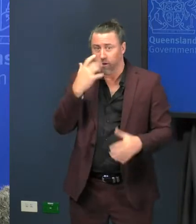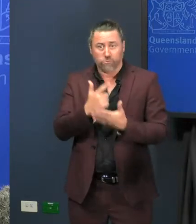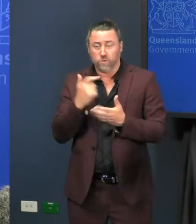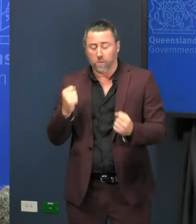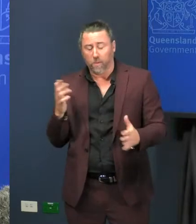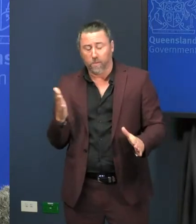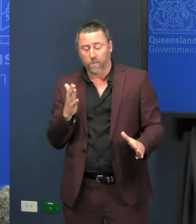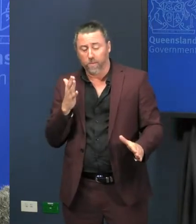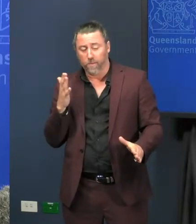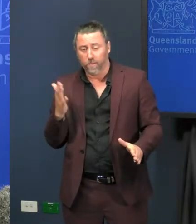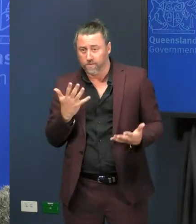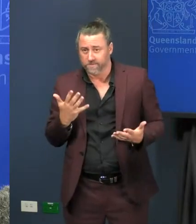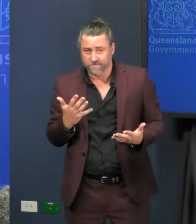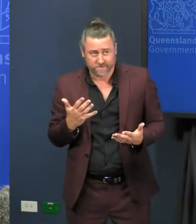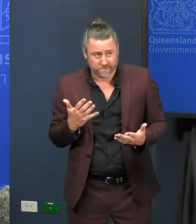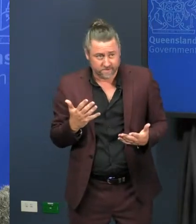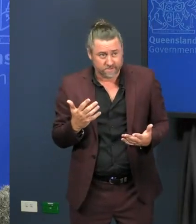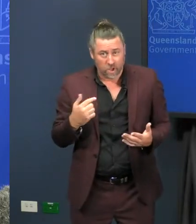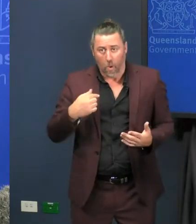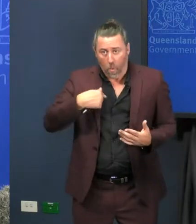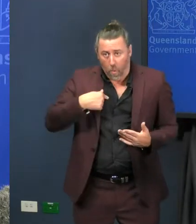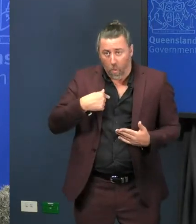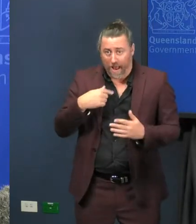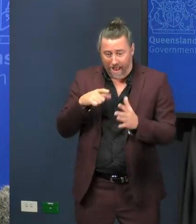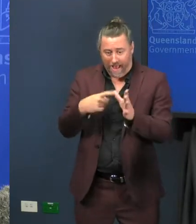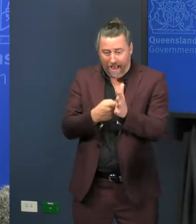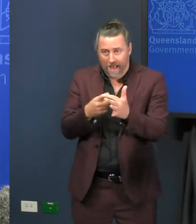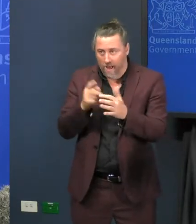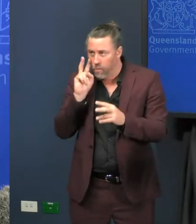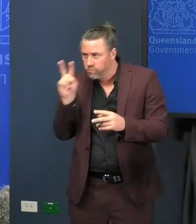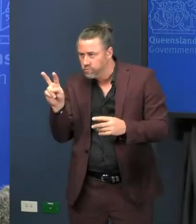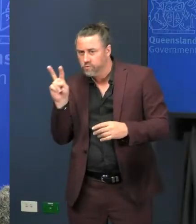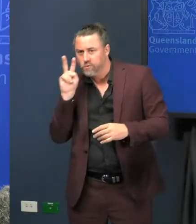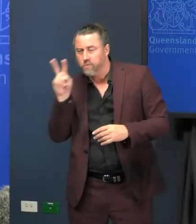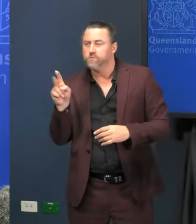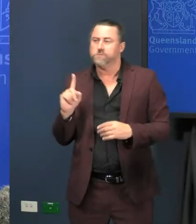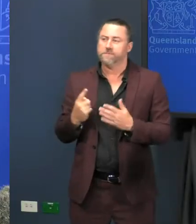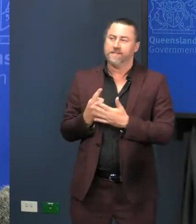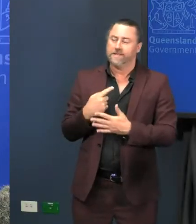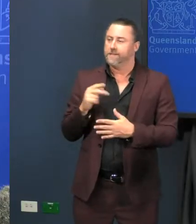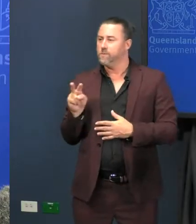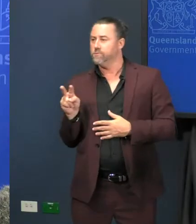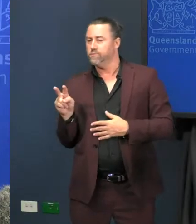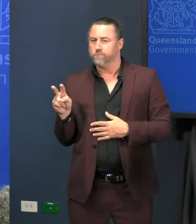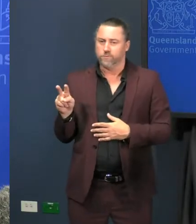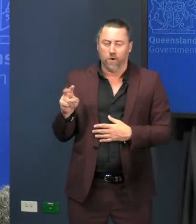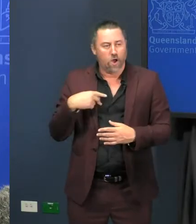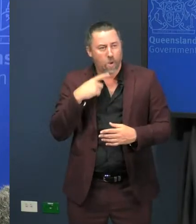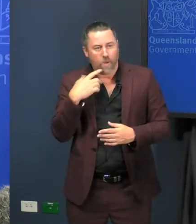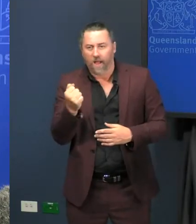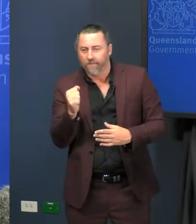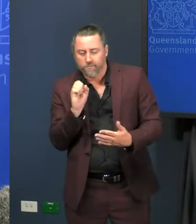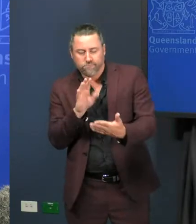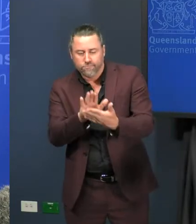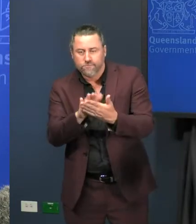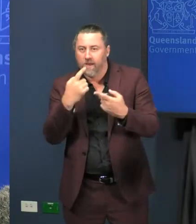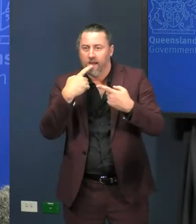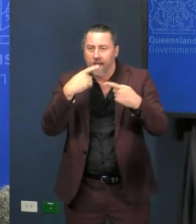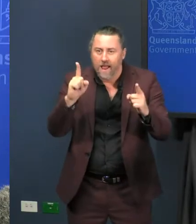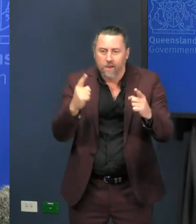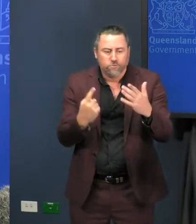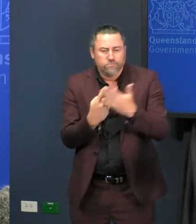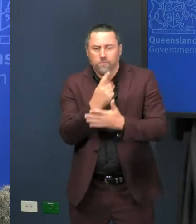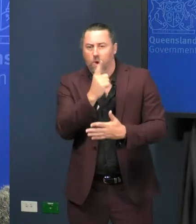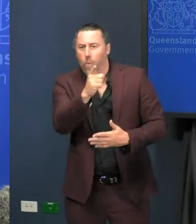clearly, obviously, stay very closely monitor this system and update tropical cyclone and flood watches and warnings as